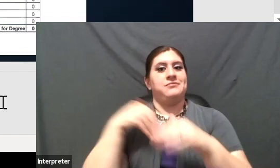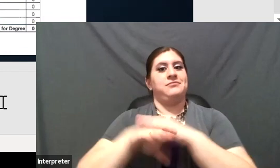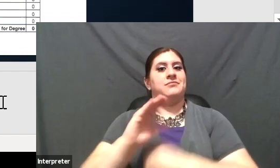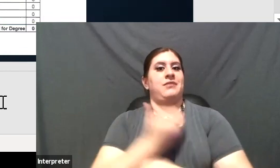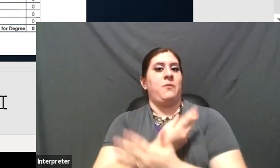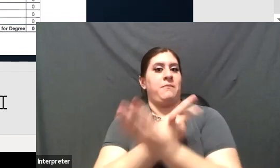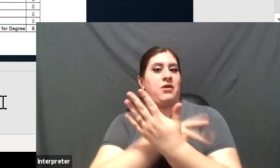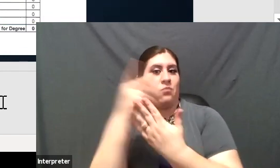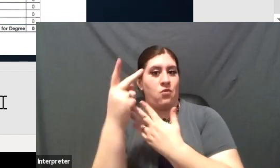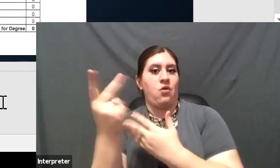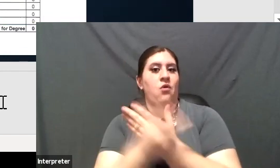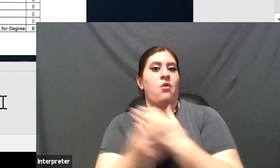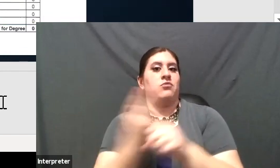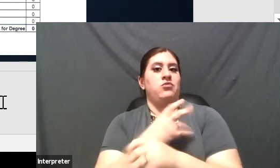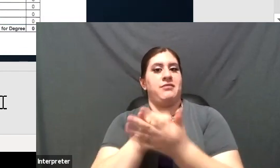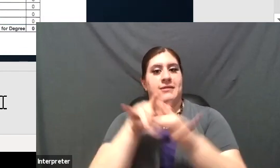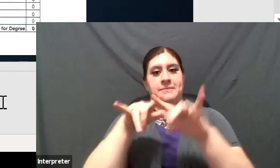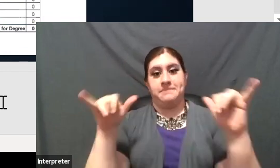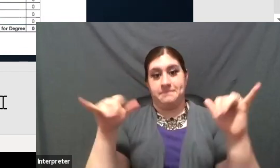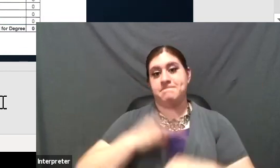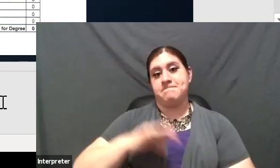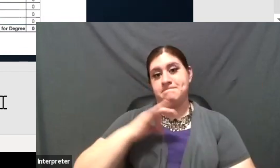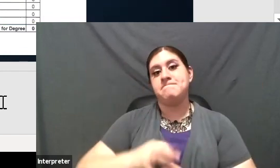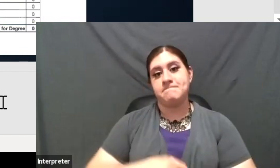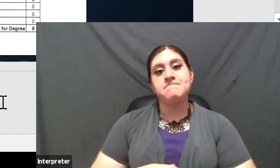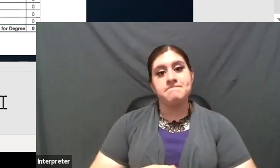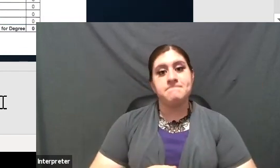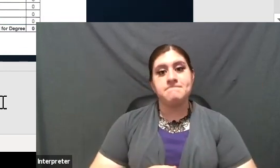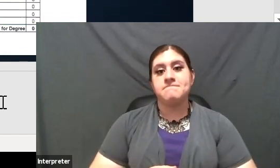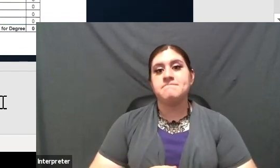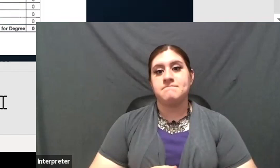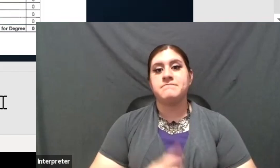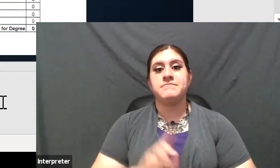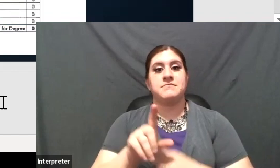program using that particular vehicle. So that's something that it